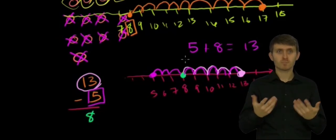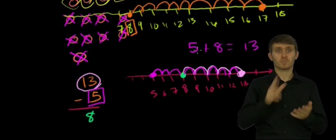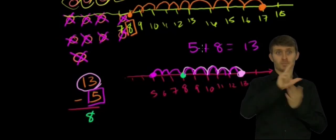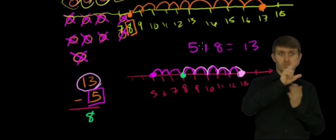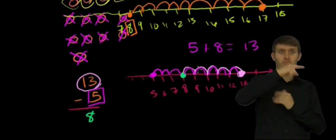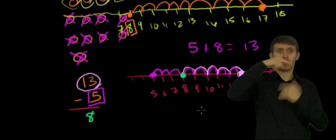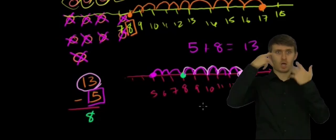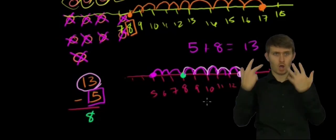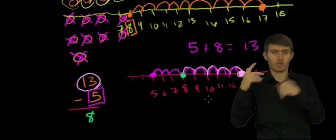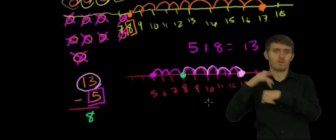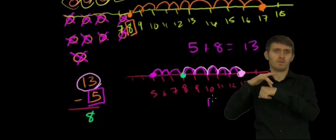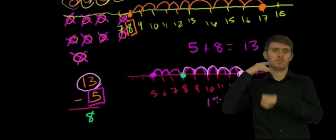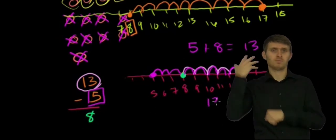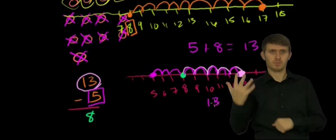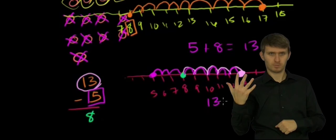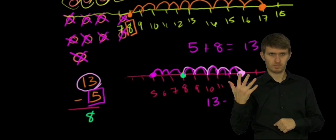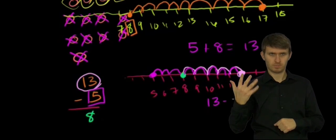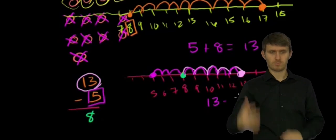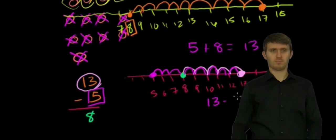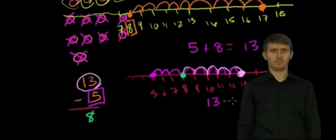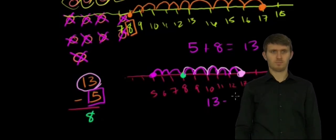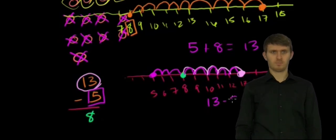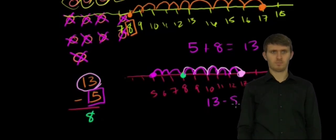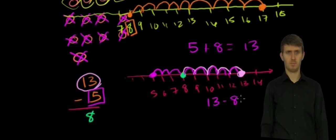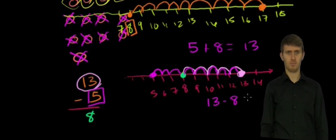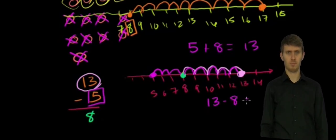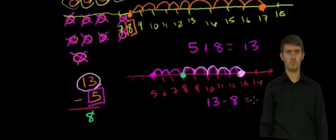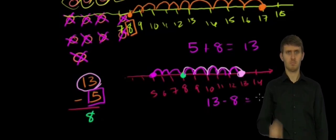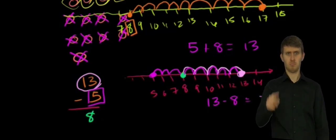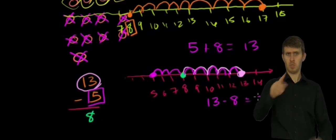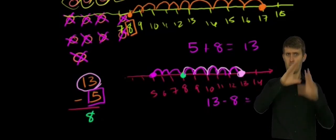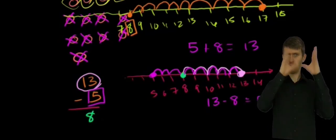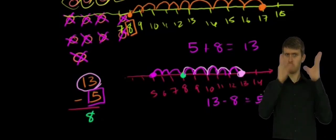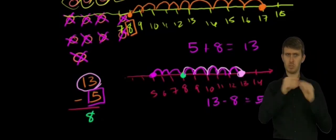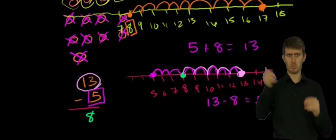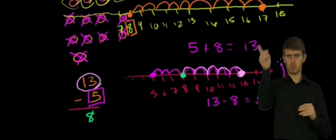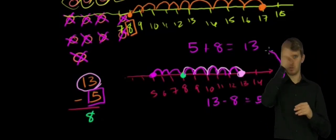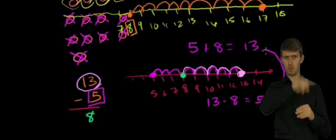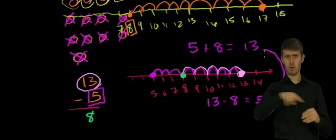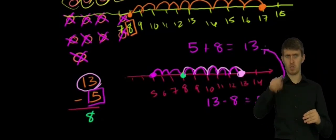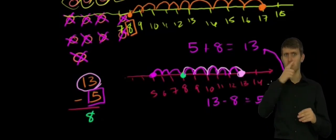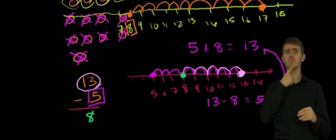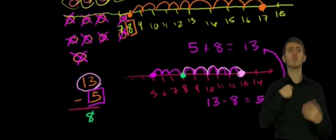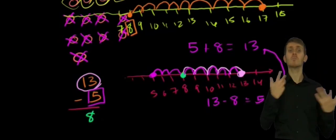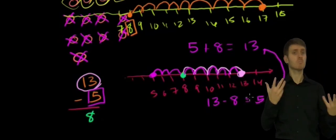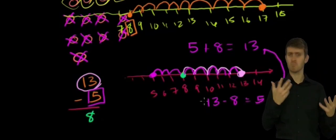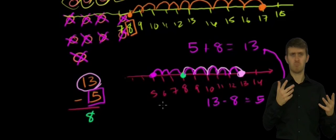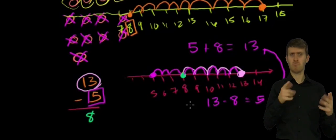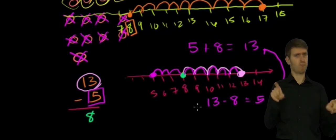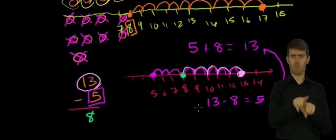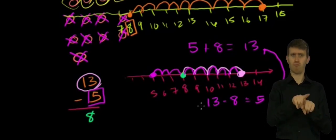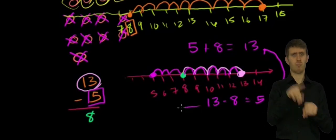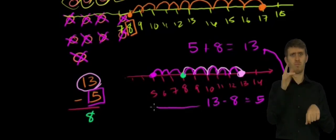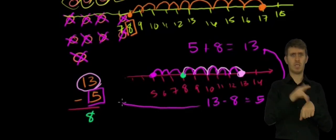to 8. This also tells me that 13 minus 8 is equal to 5. These are all of these